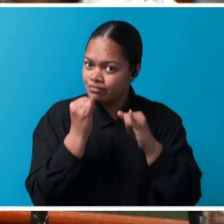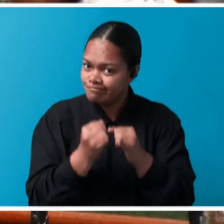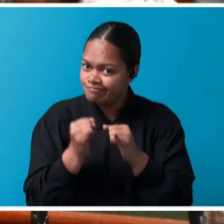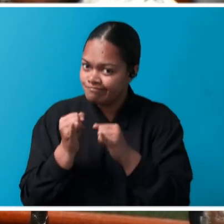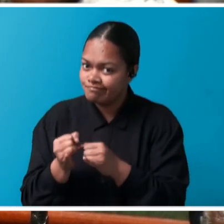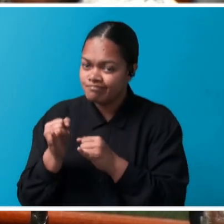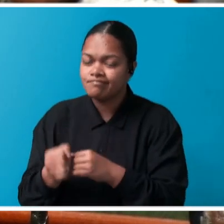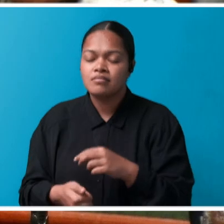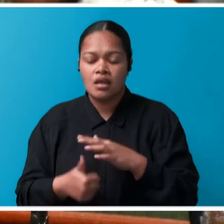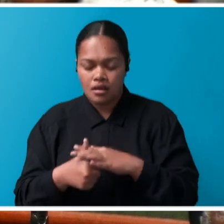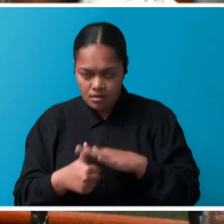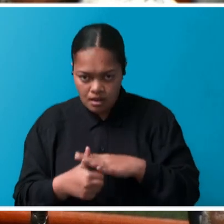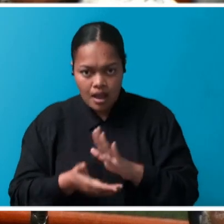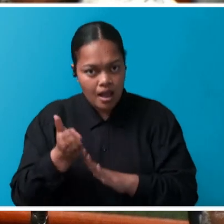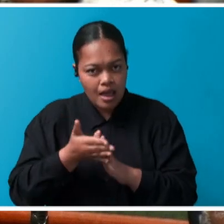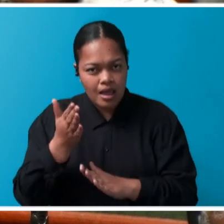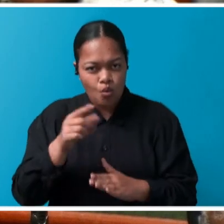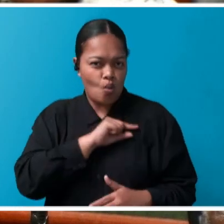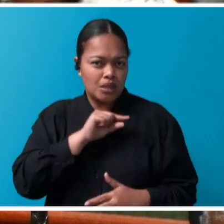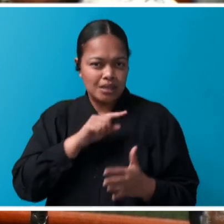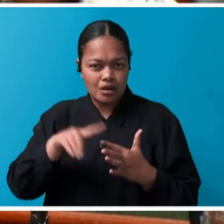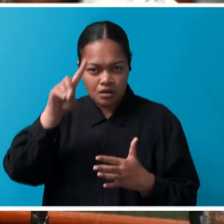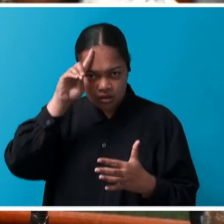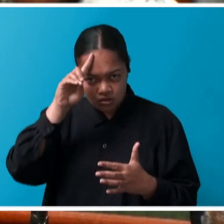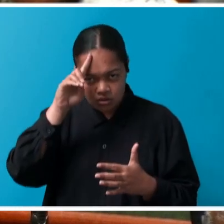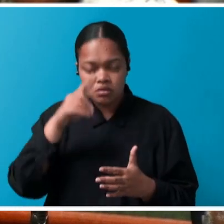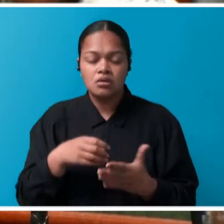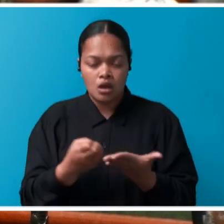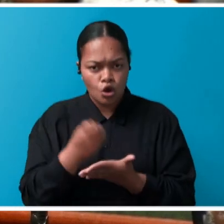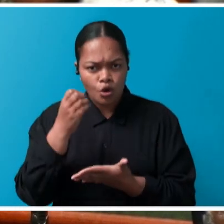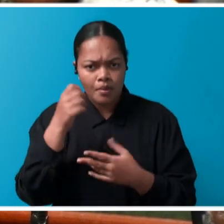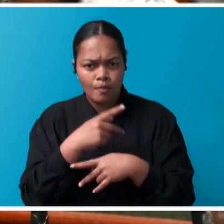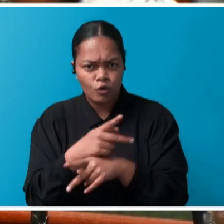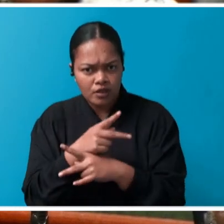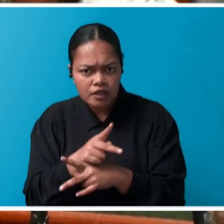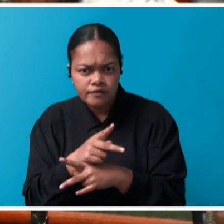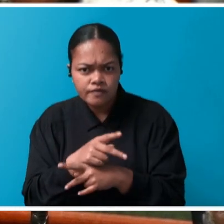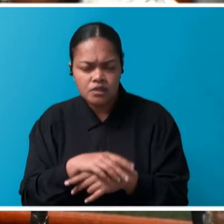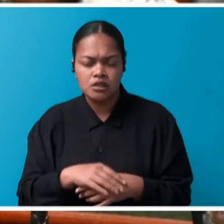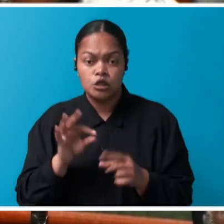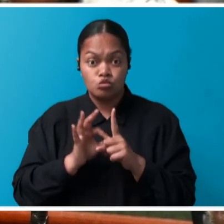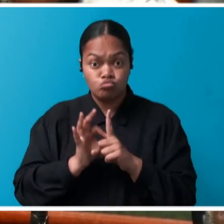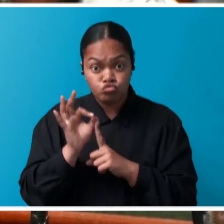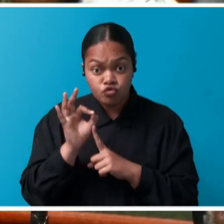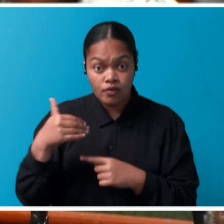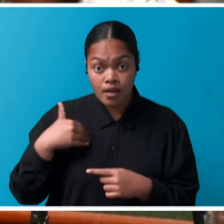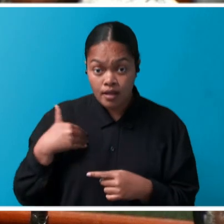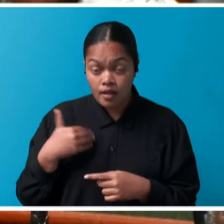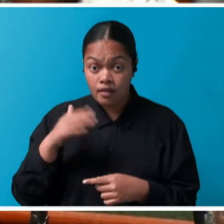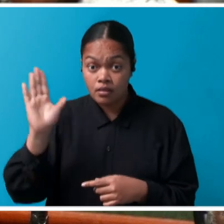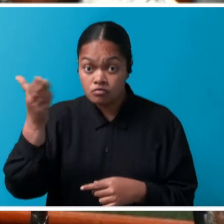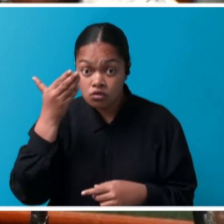access to higher quality education, it leads to high economic productivity, improved health outcomes,